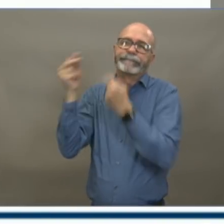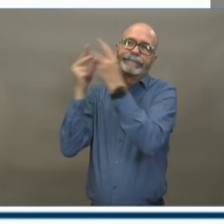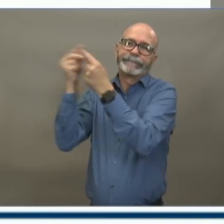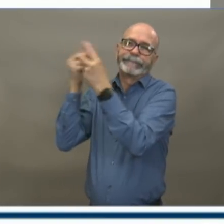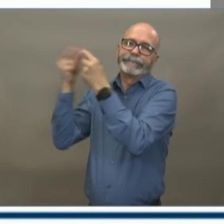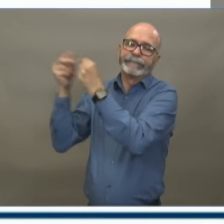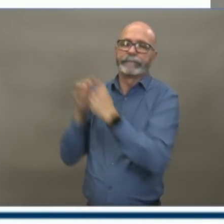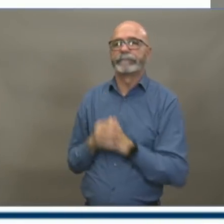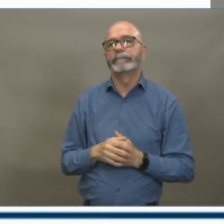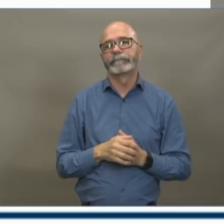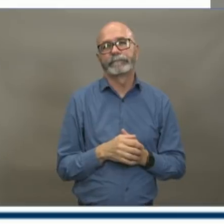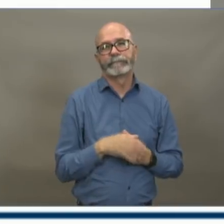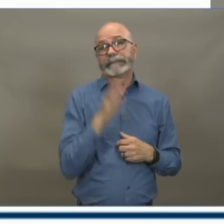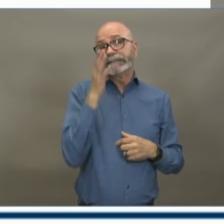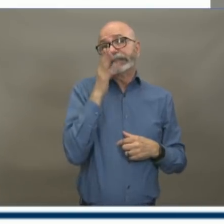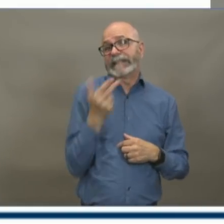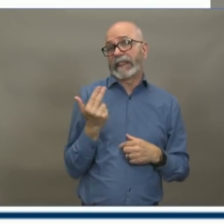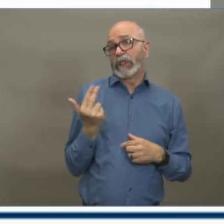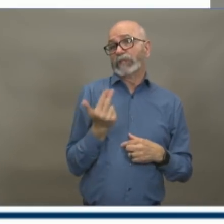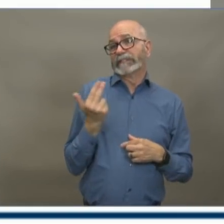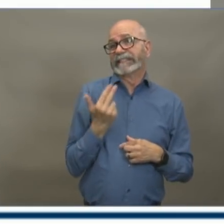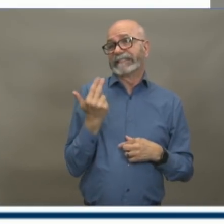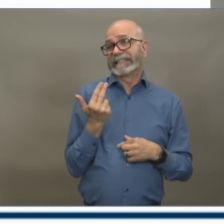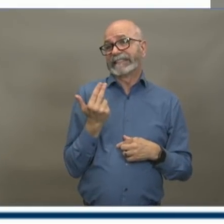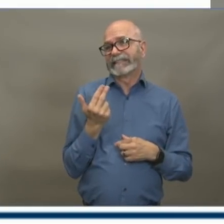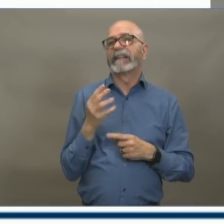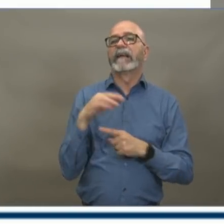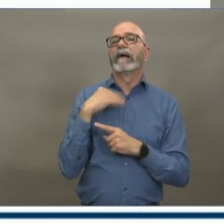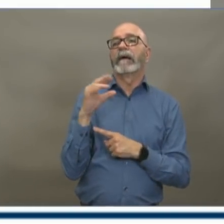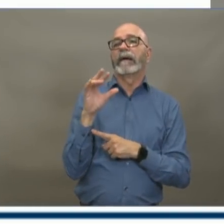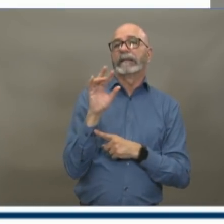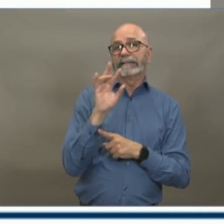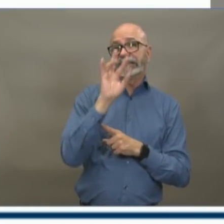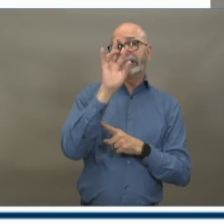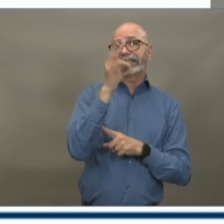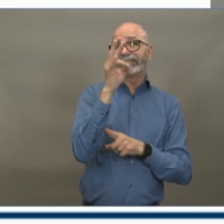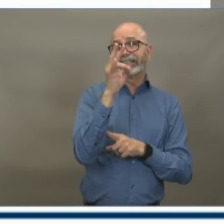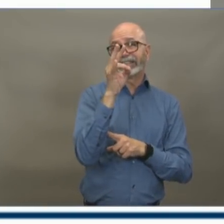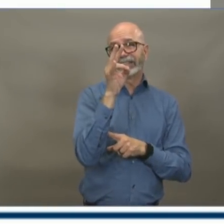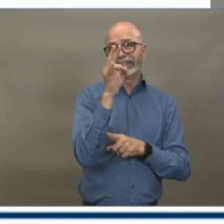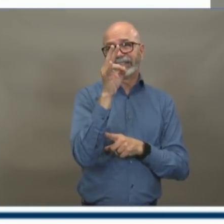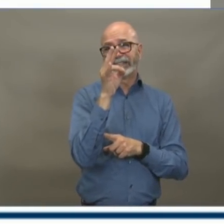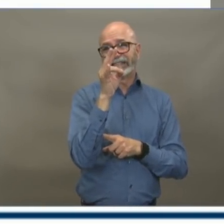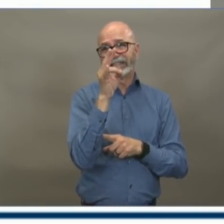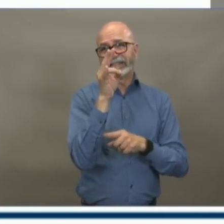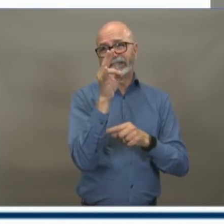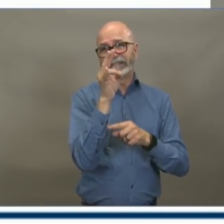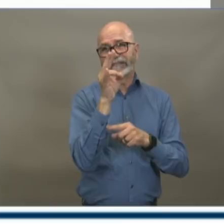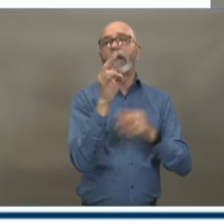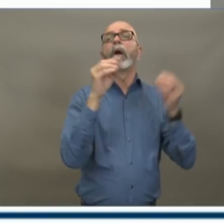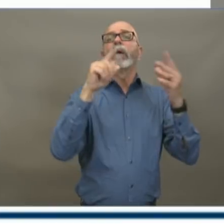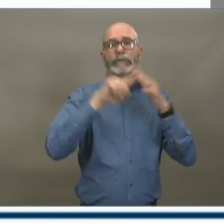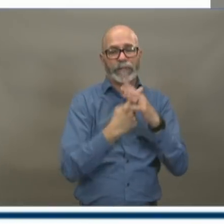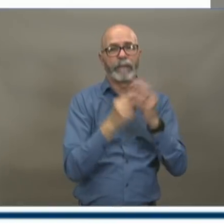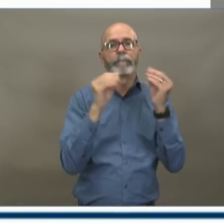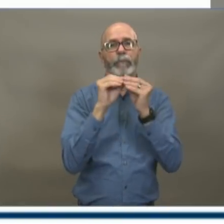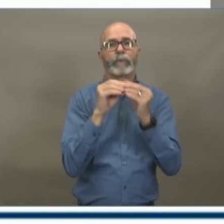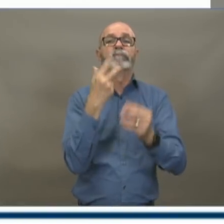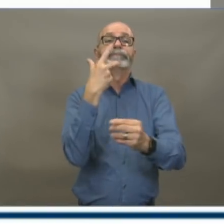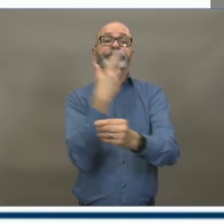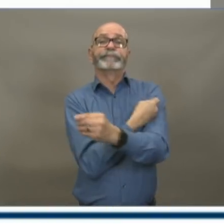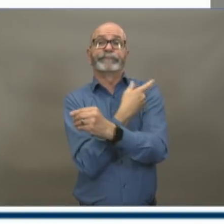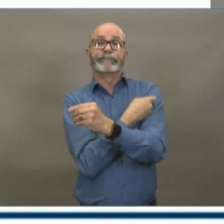care facilities across the province will have vaccine to start their immunization programs. Long-term care staff at